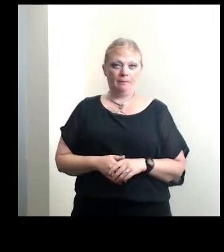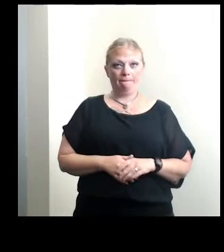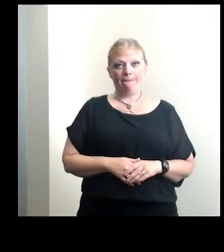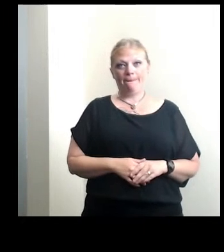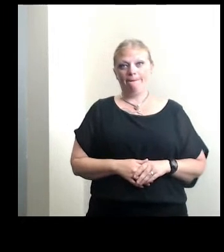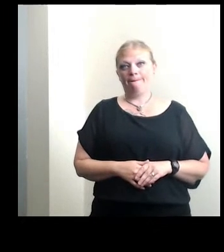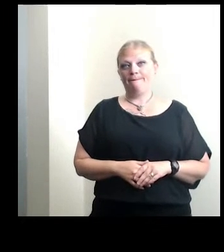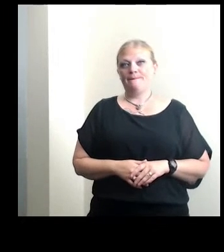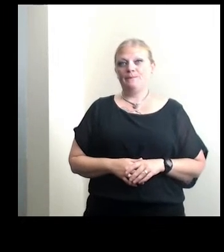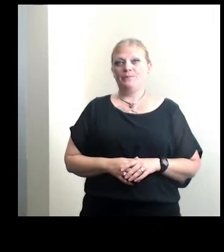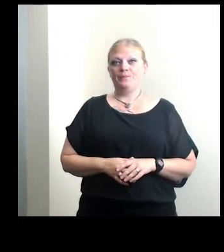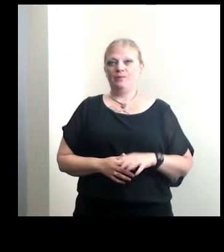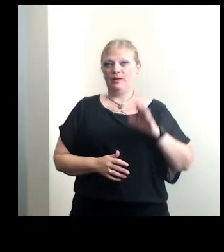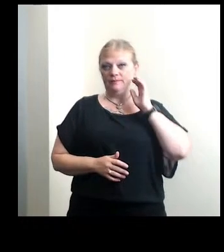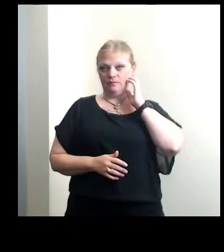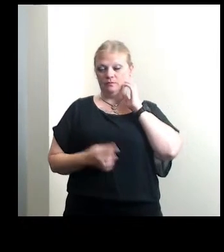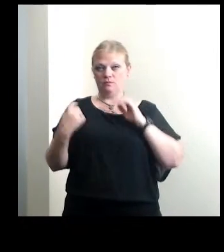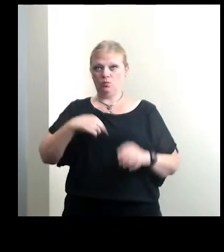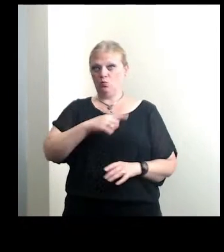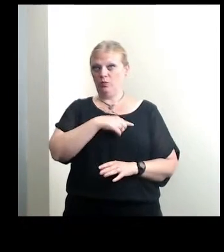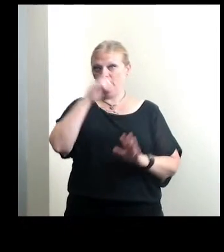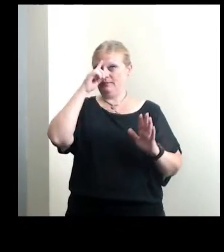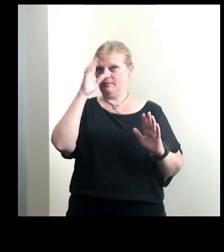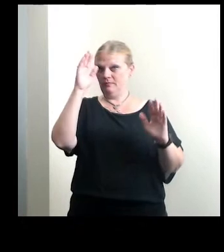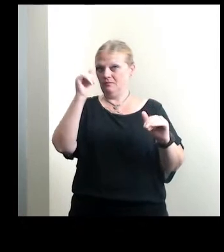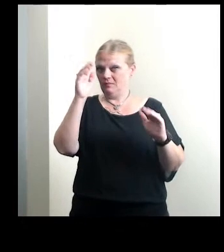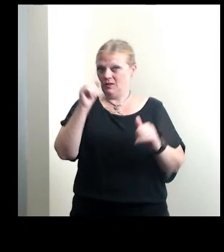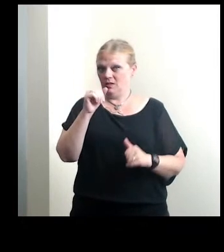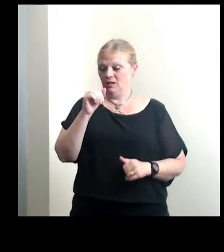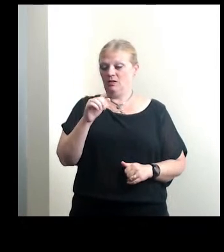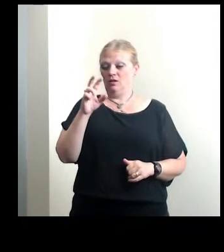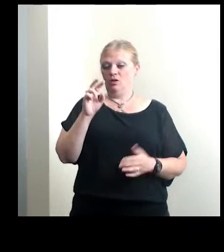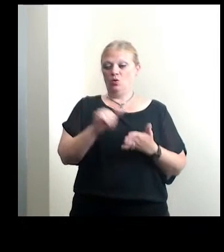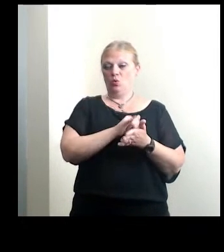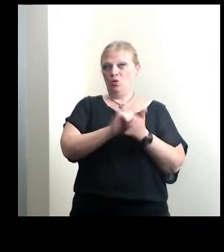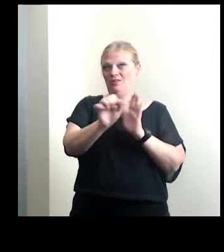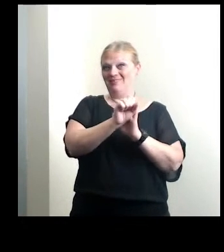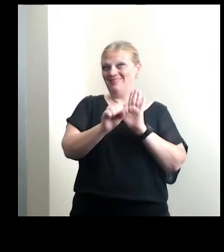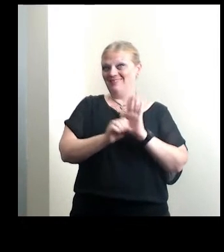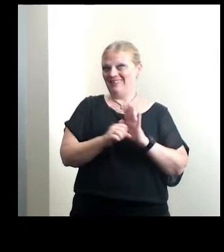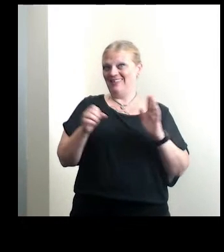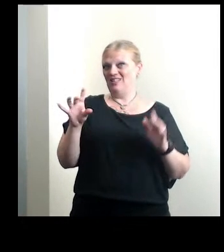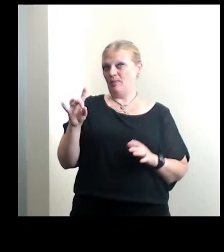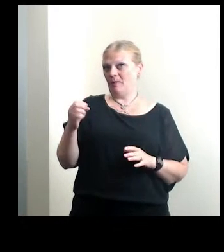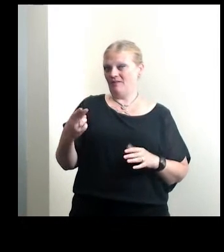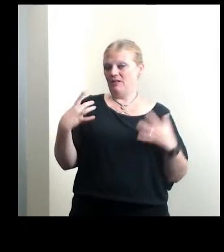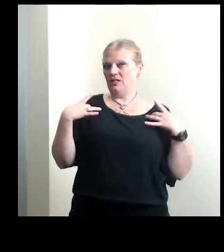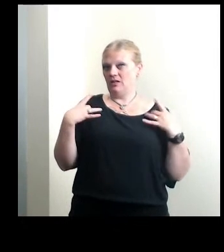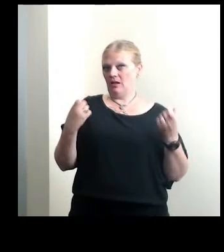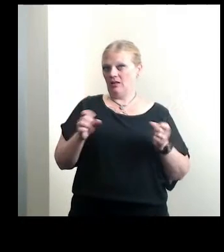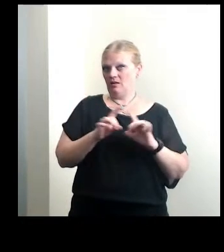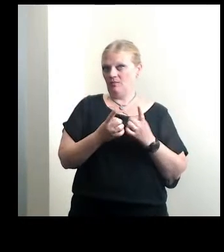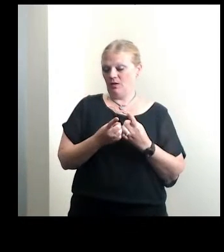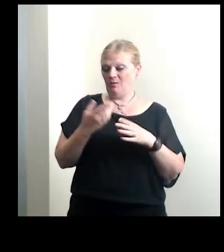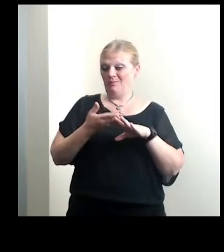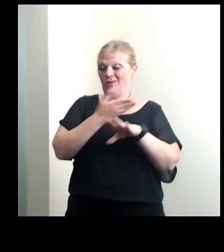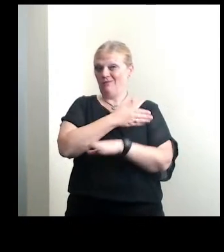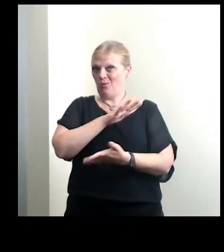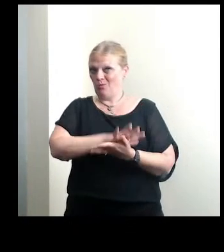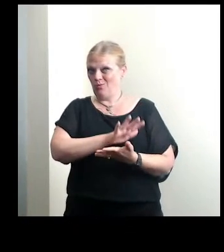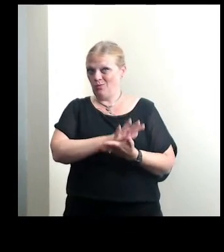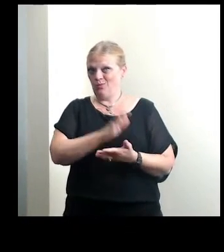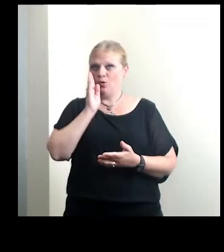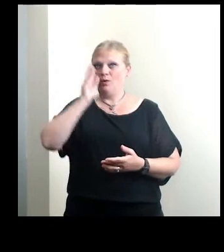So we are anticipating that the New York State Health Department will hopefully, before school begins,